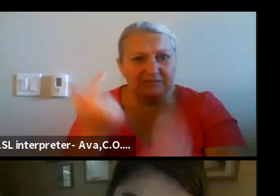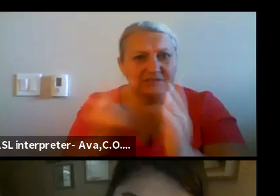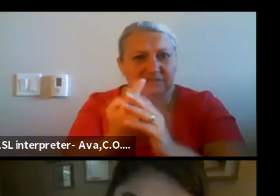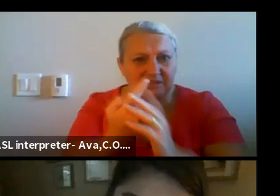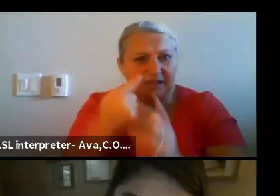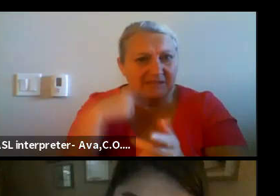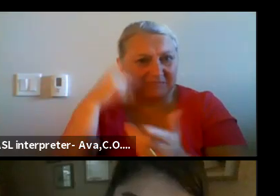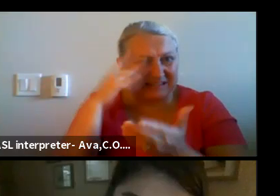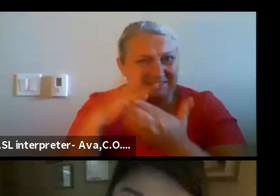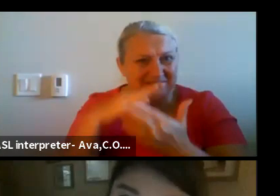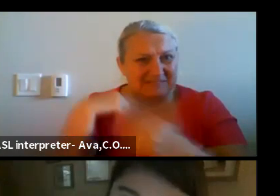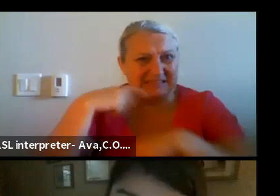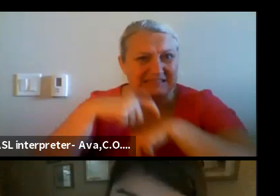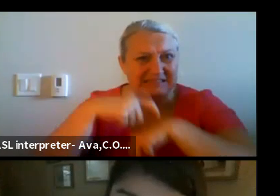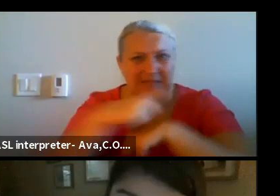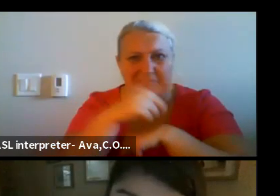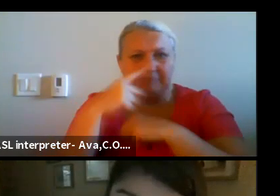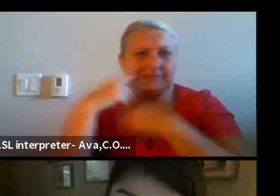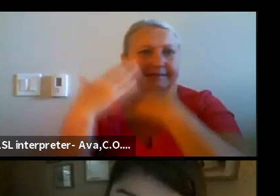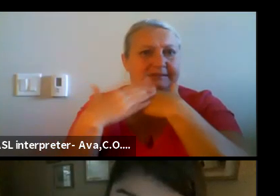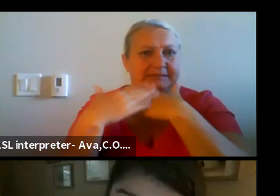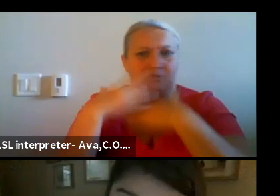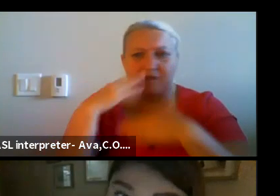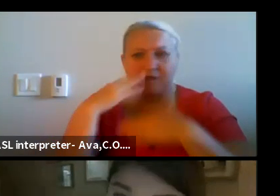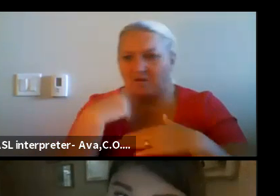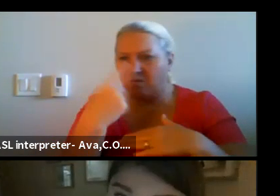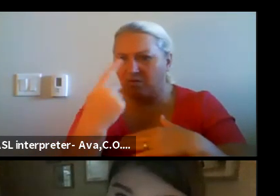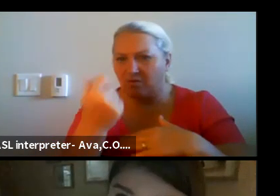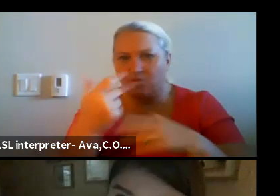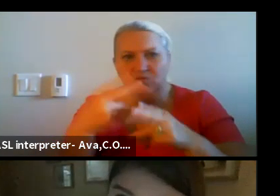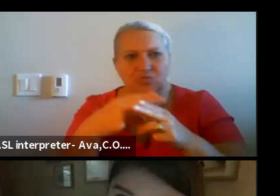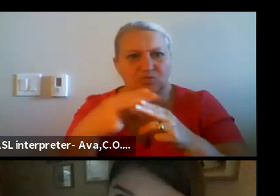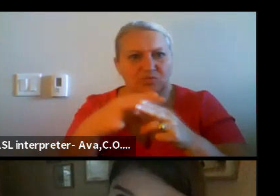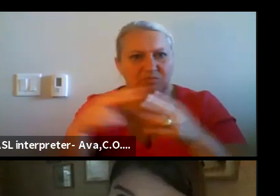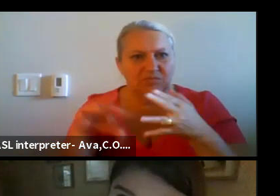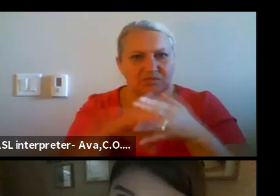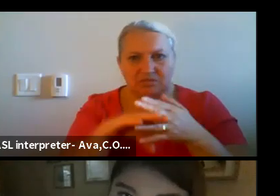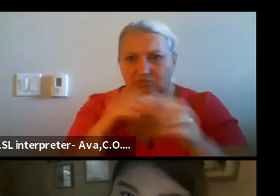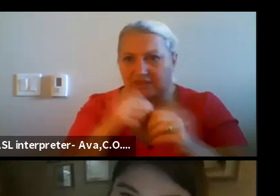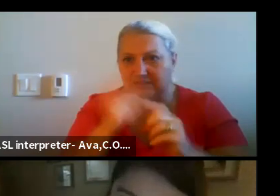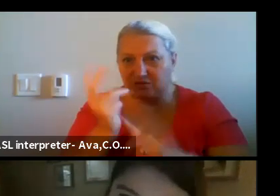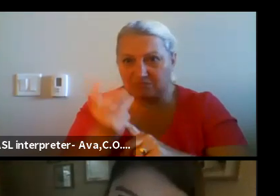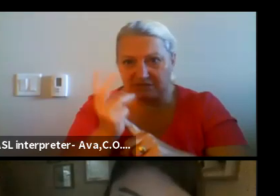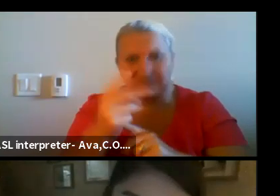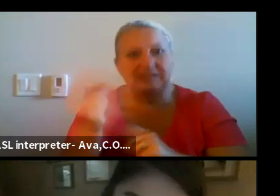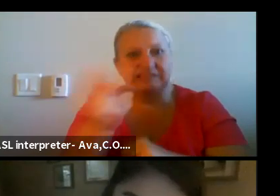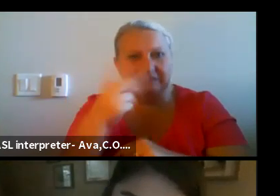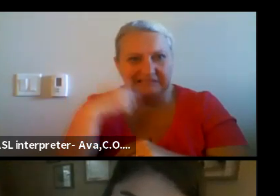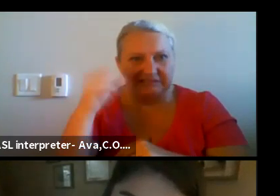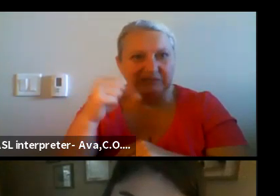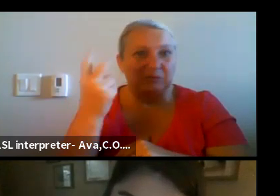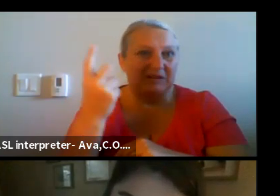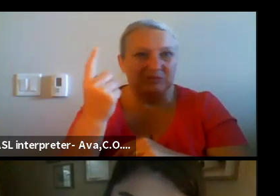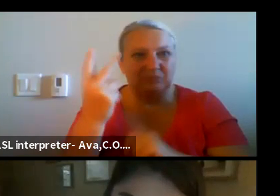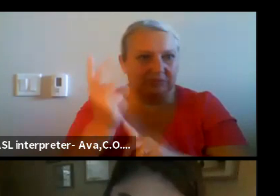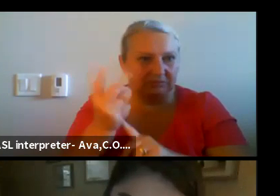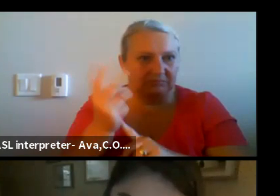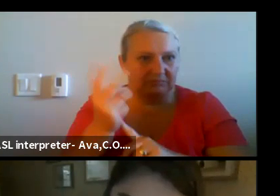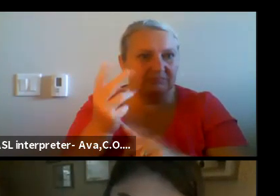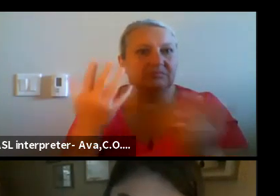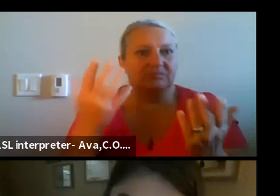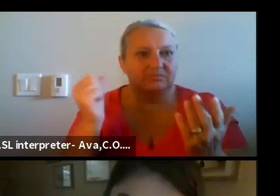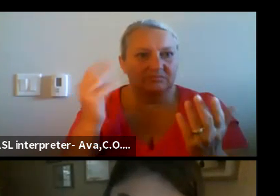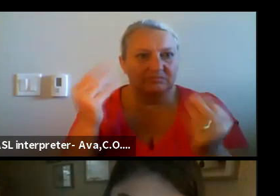I think my timekeepers will want me to go on a break, want us to take a break in 2 minutes, 1-2 minutes.